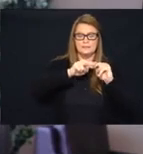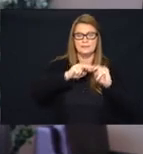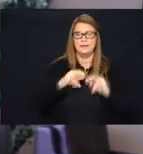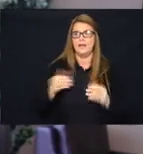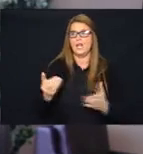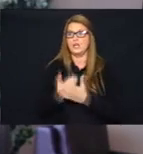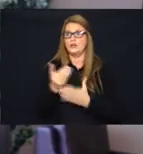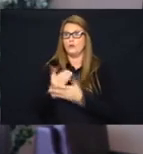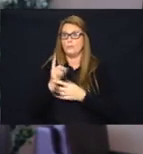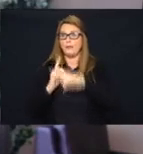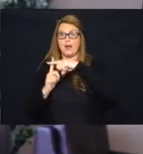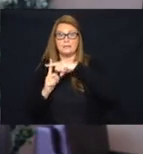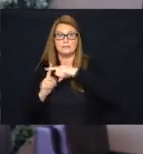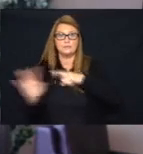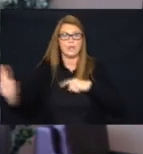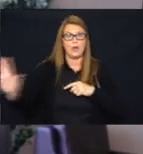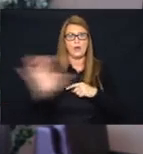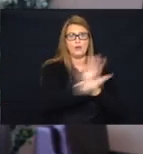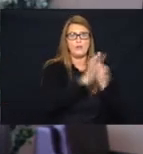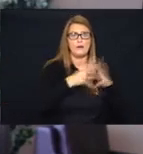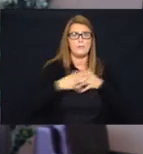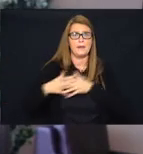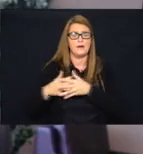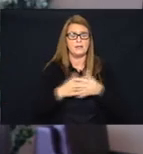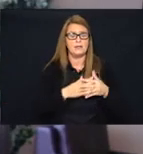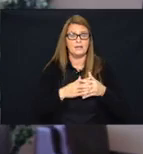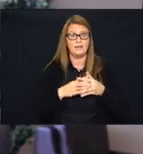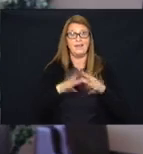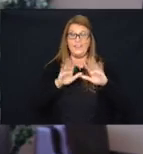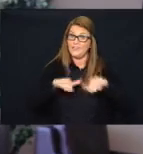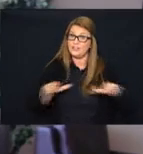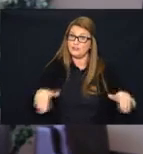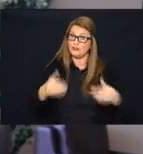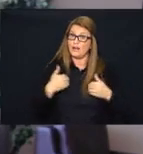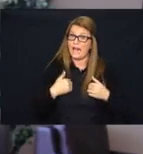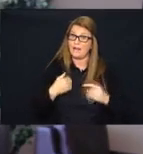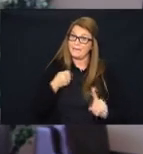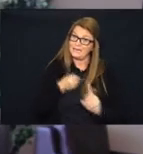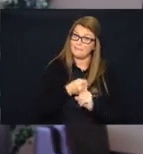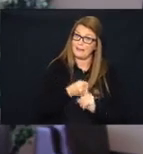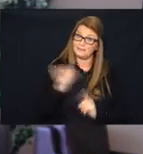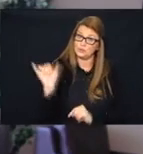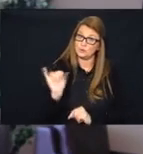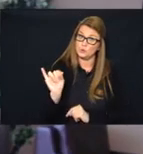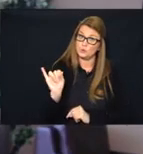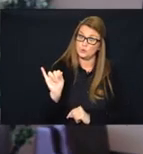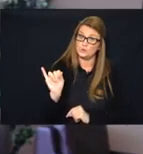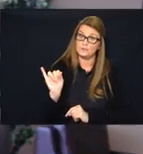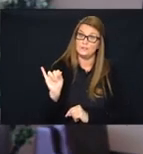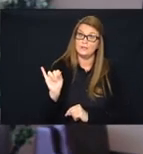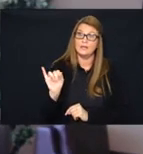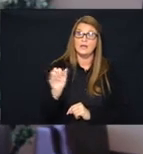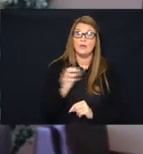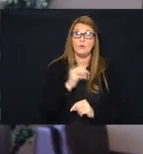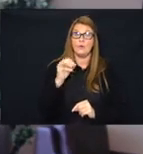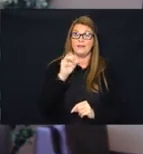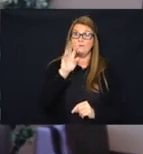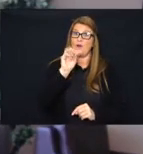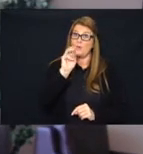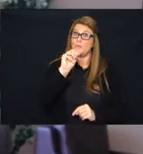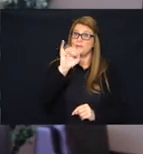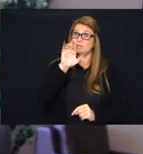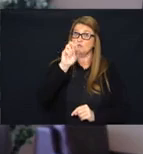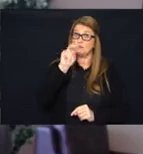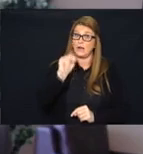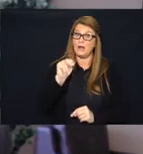do know that children have been impacted in a much more significant way with the Omicron variant than